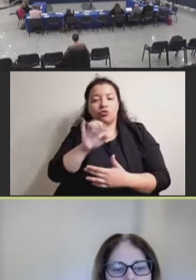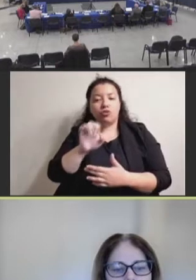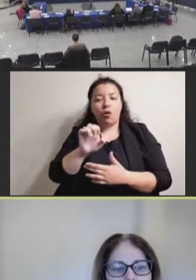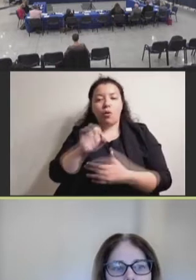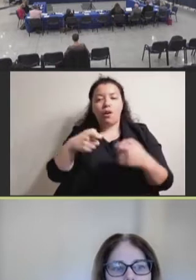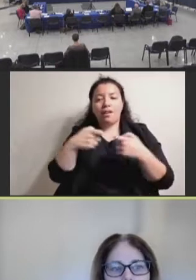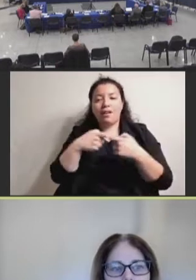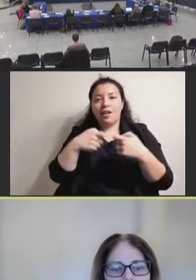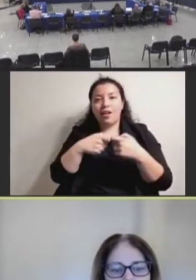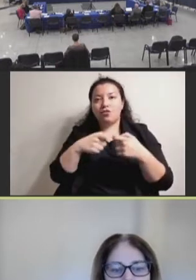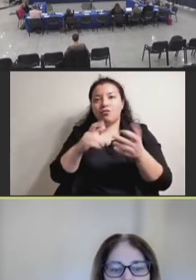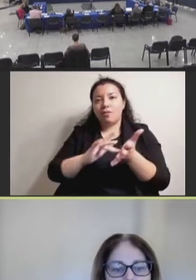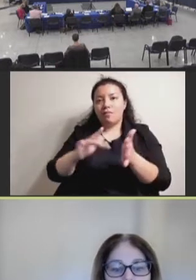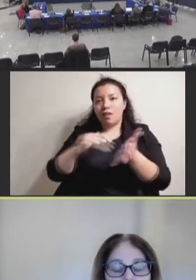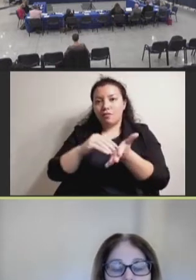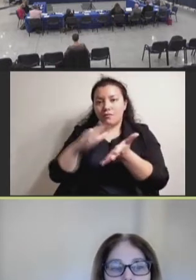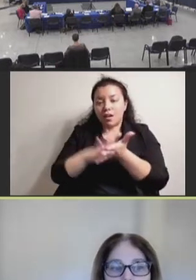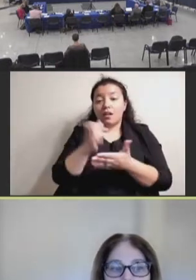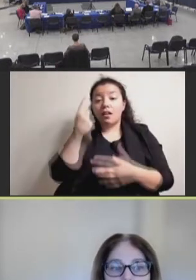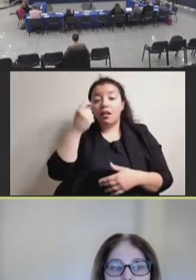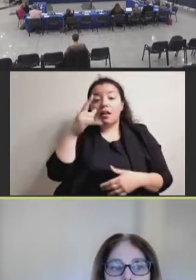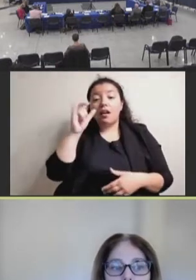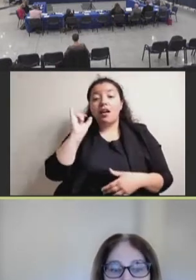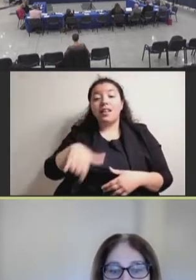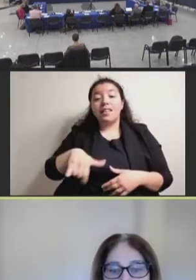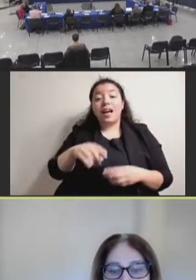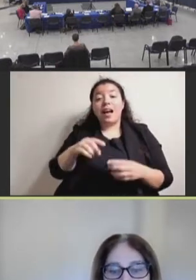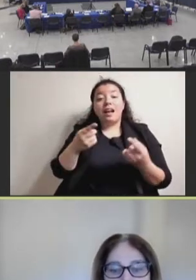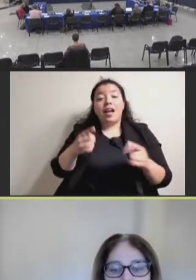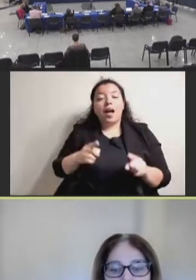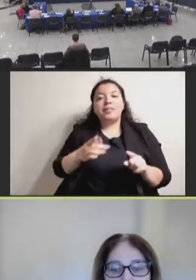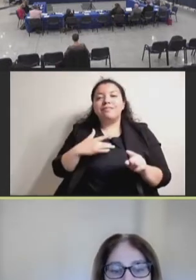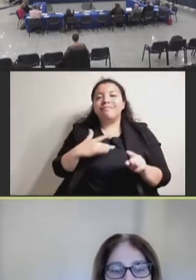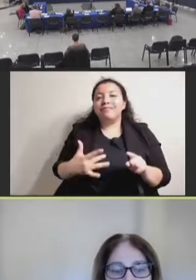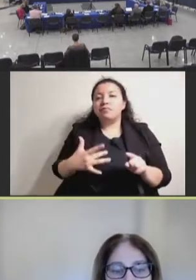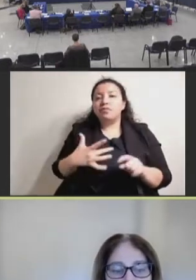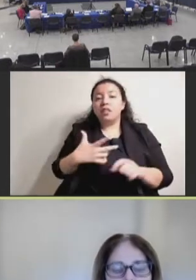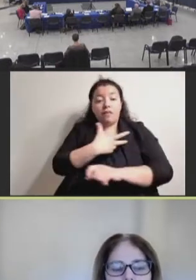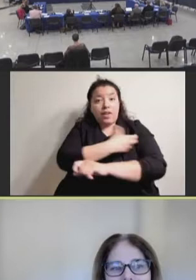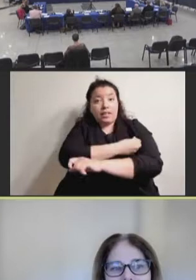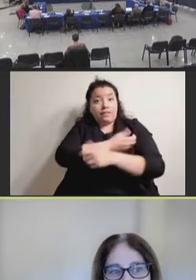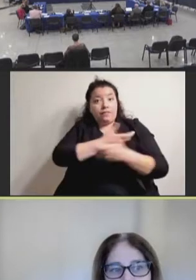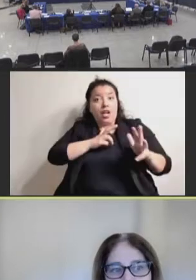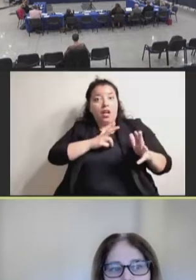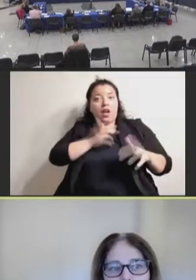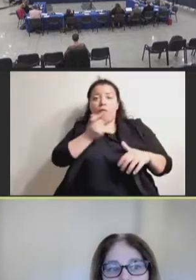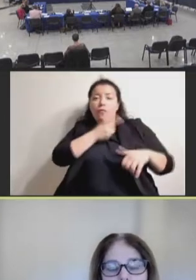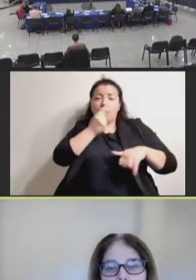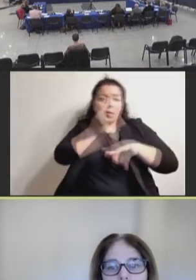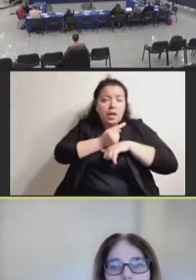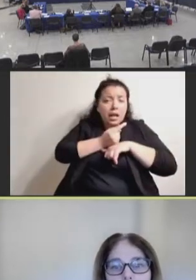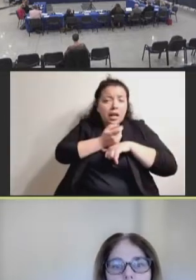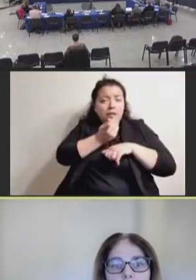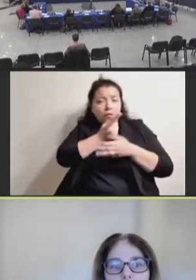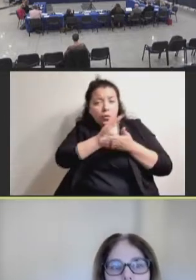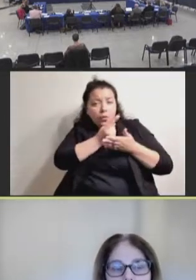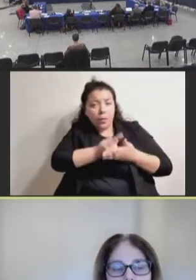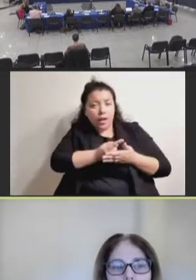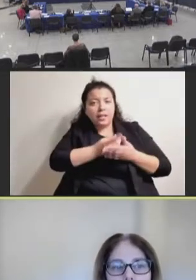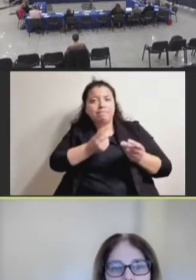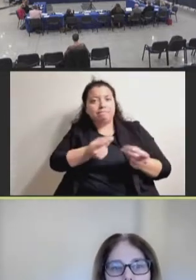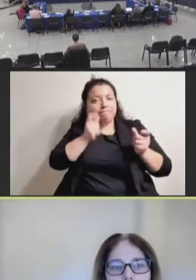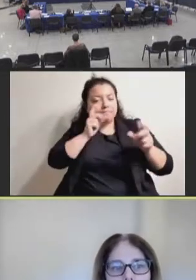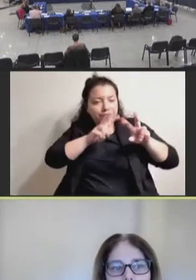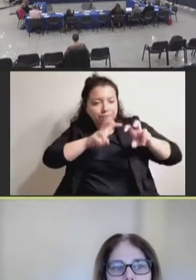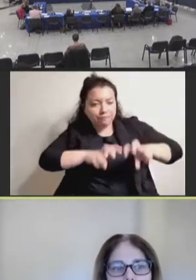onset in that they happen only within a few days or weeks after vaccination. And typically we focus on serious